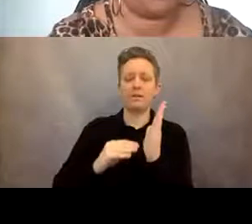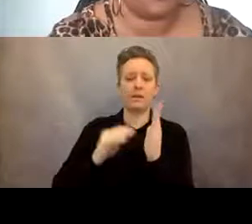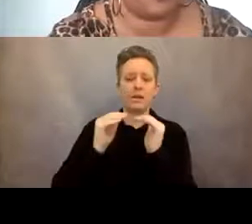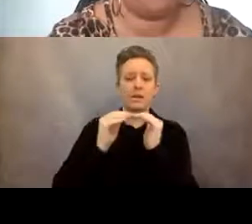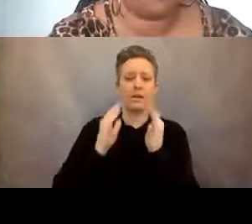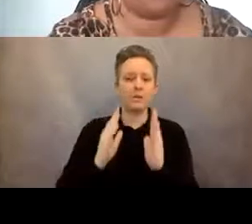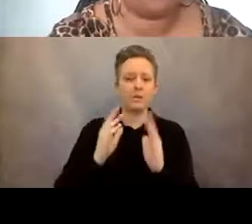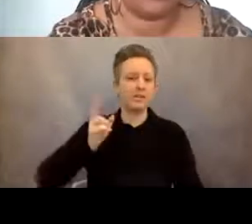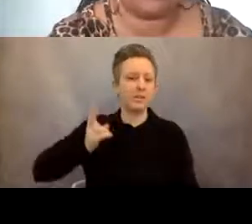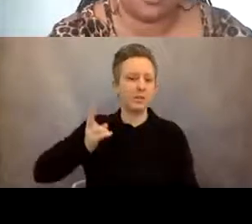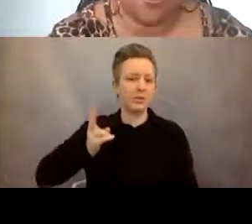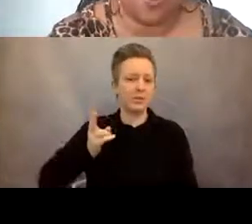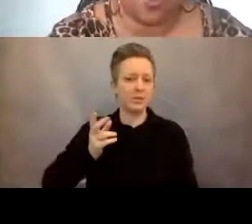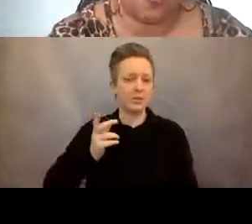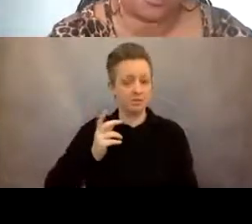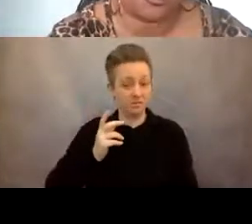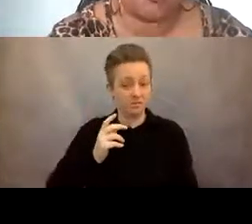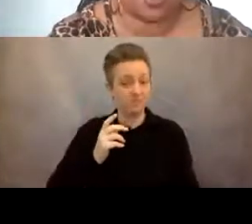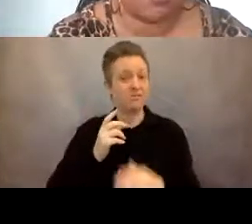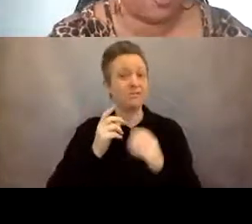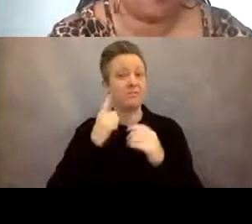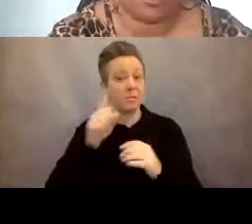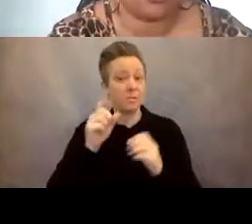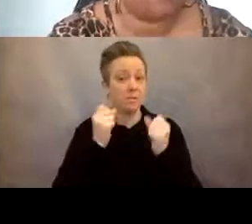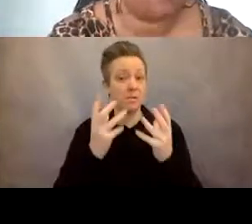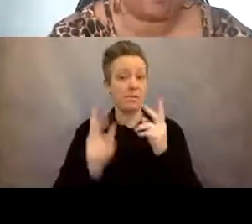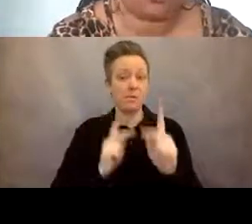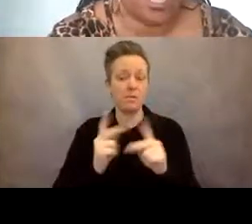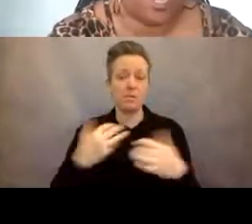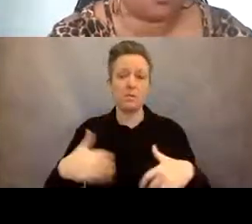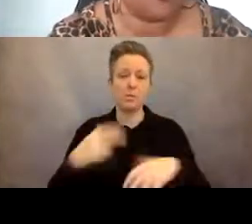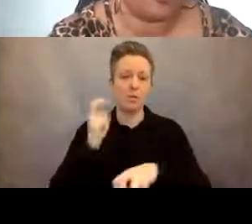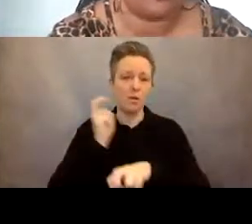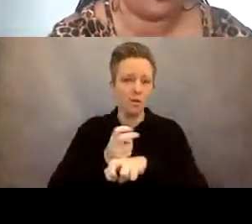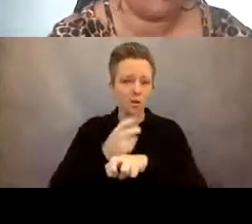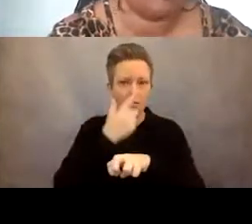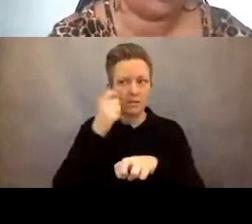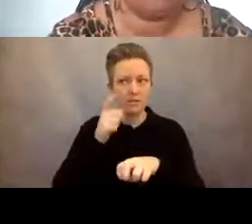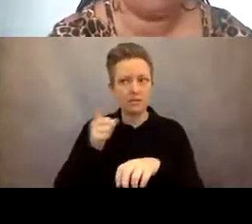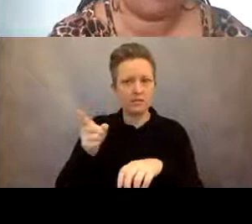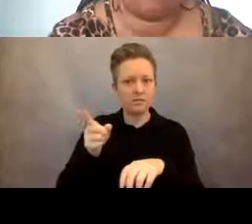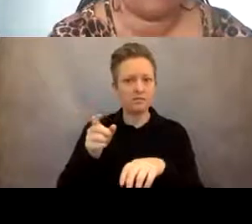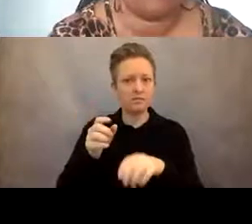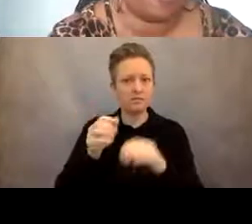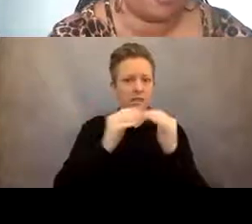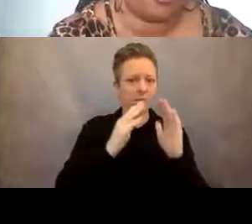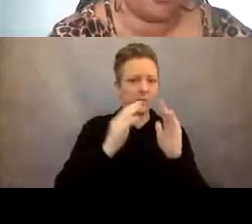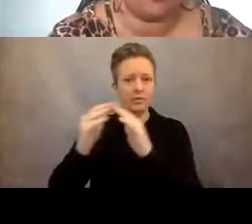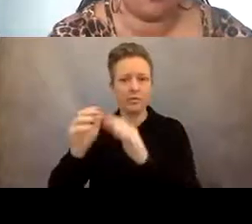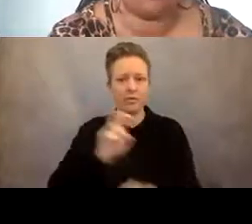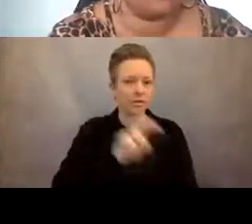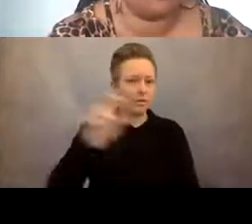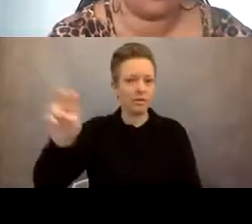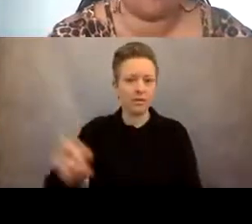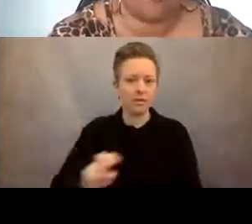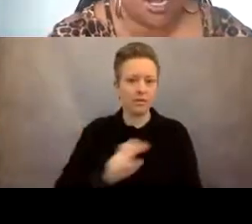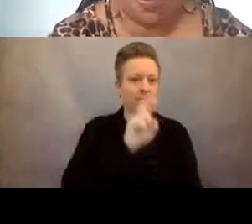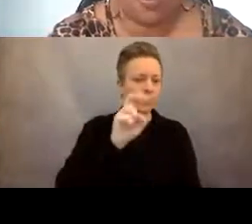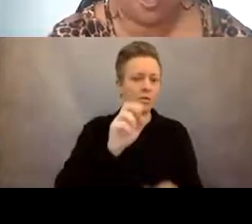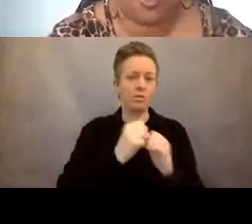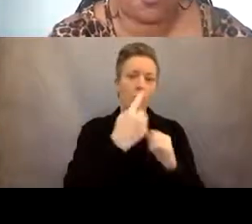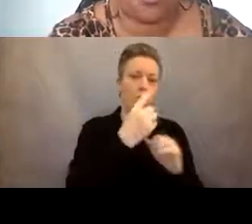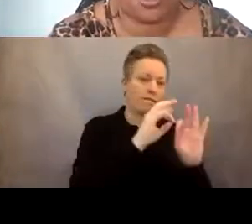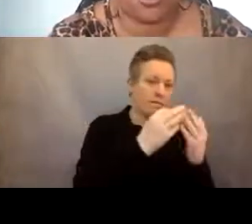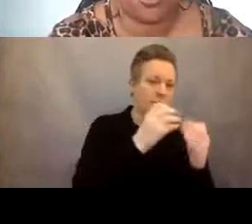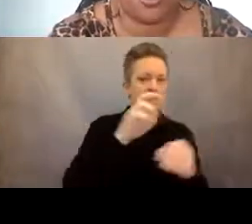was, for a lot of folks, really difficult because they were bouncing from couch to couch, or they were bouncing from family to family, or literally running